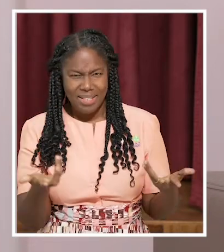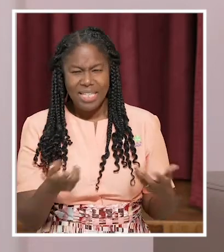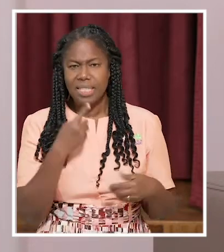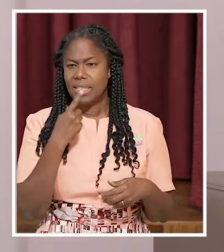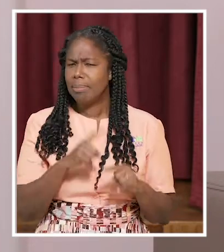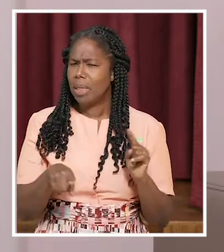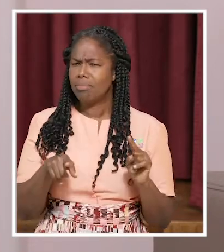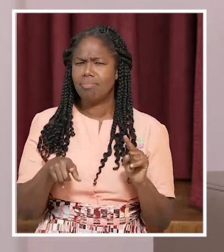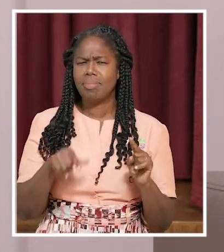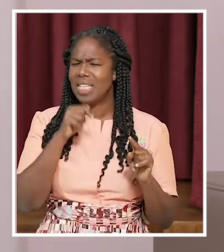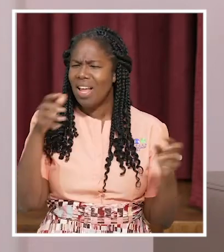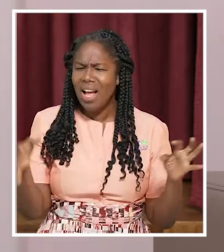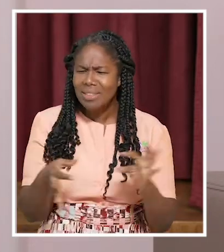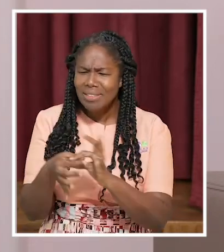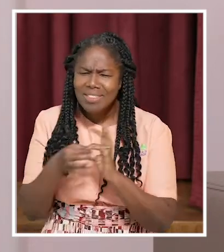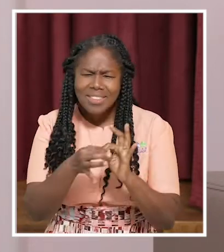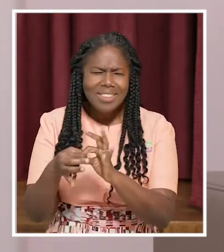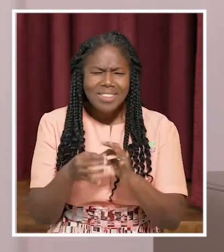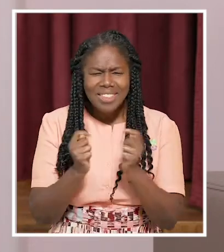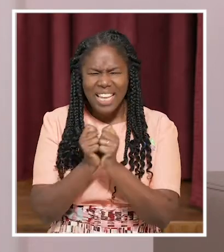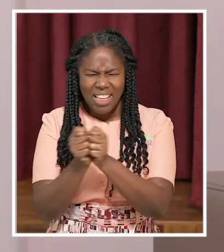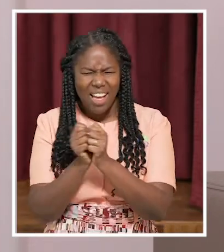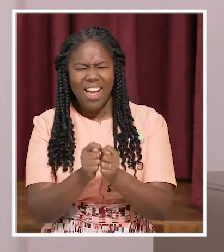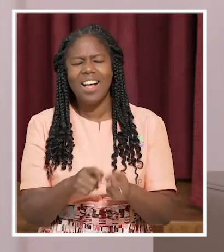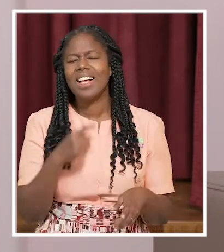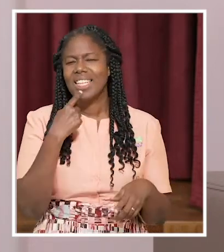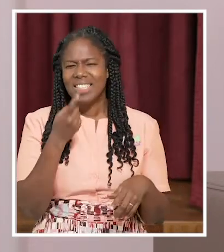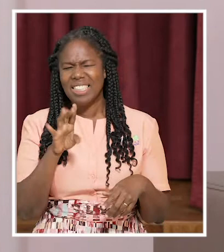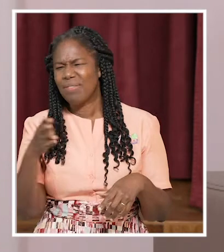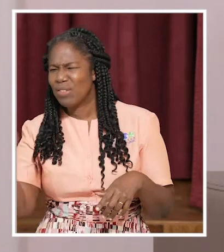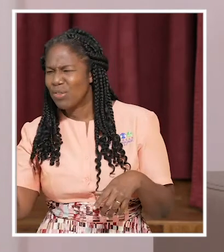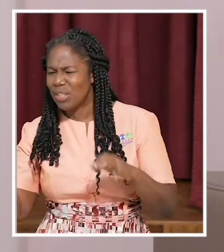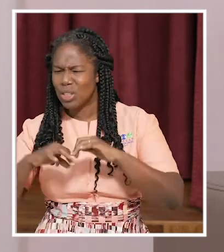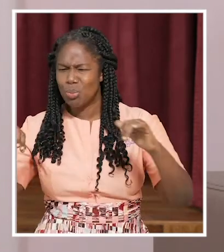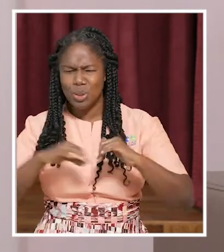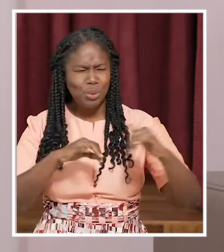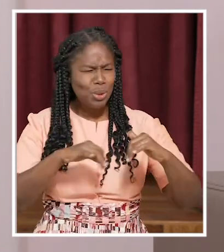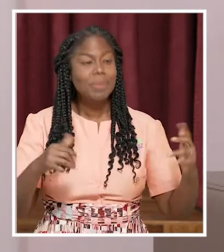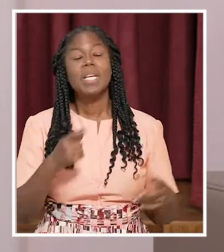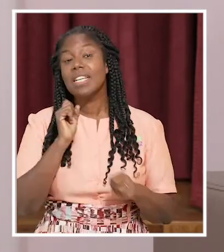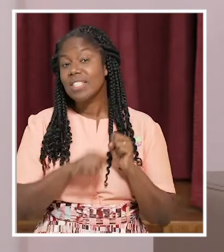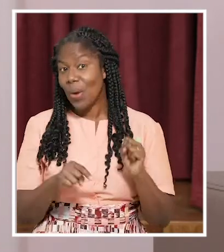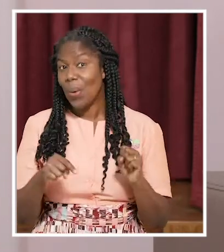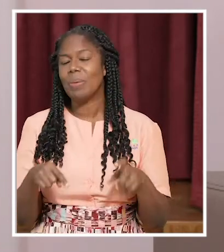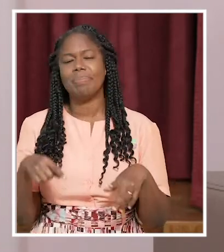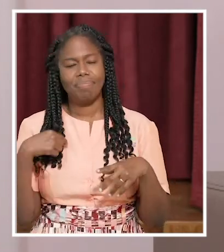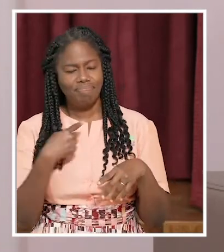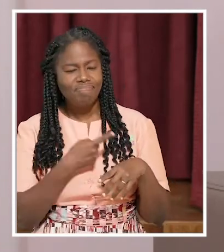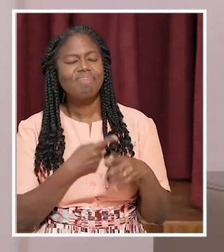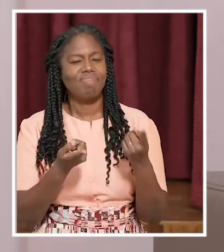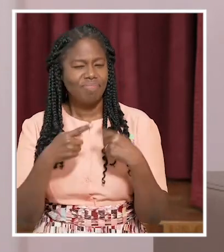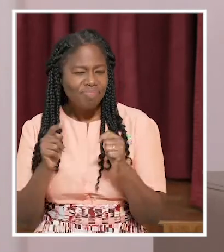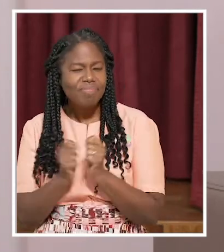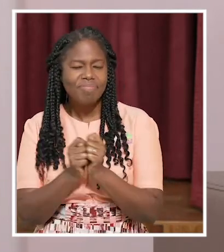call for what. Right. So we were able to put that together so that if you go on your computer or on your phone or any device that has